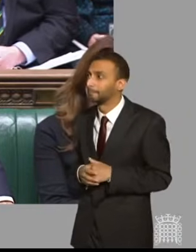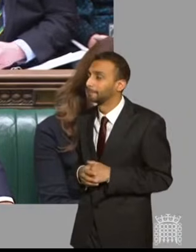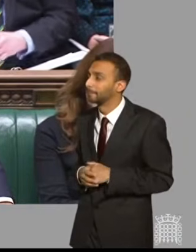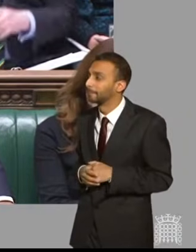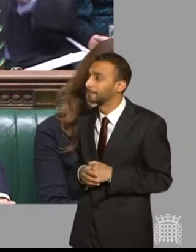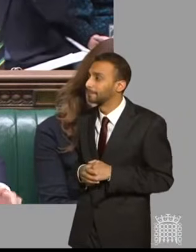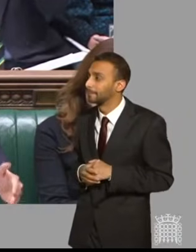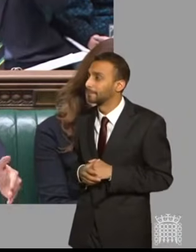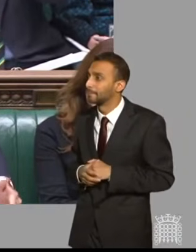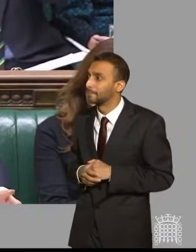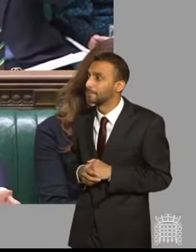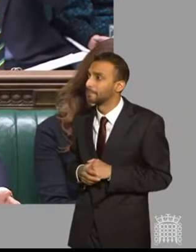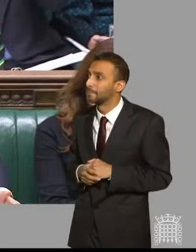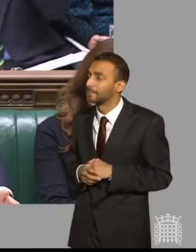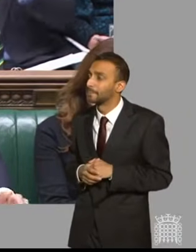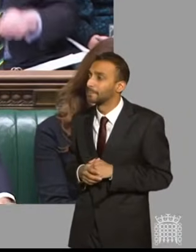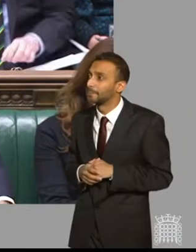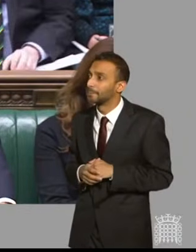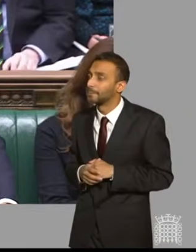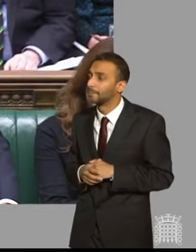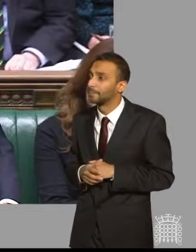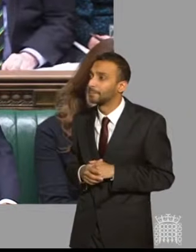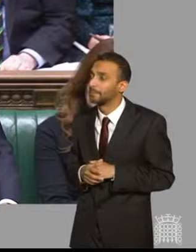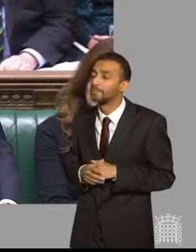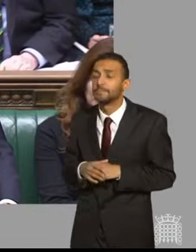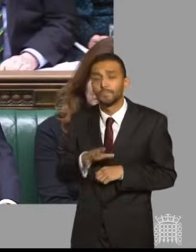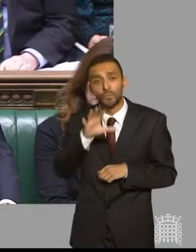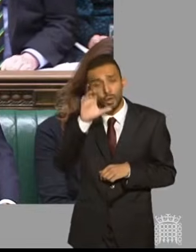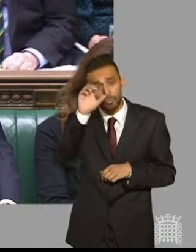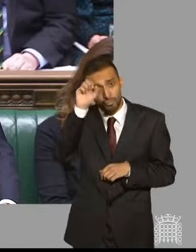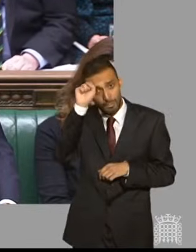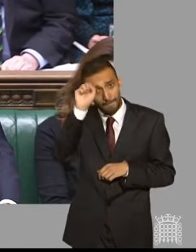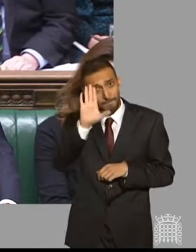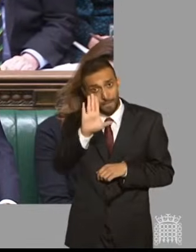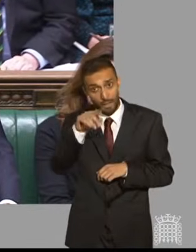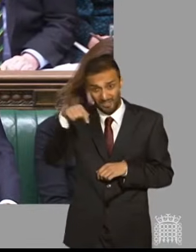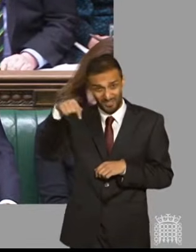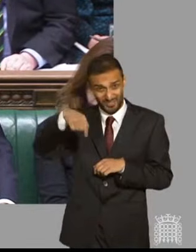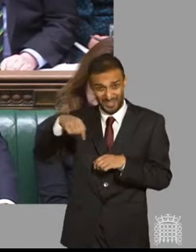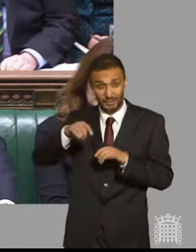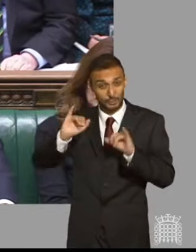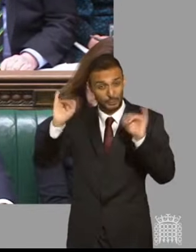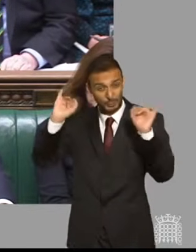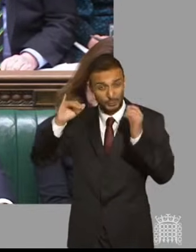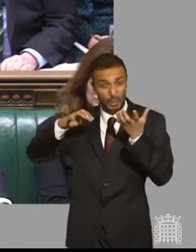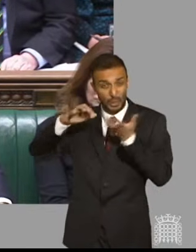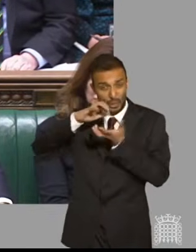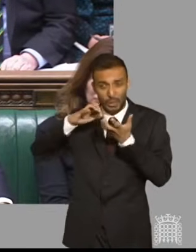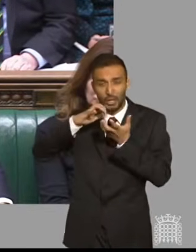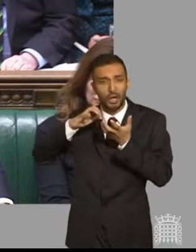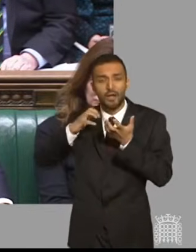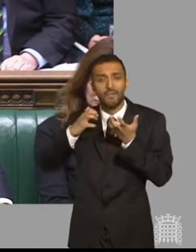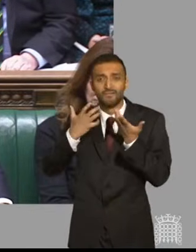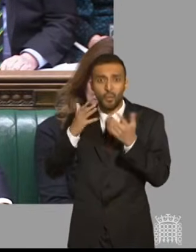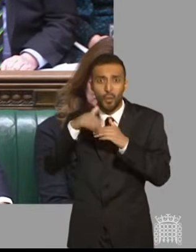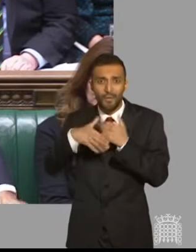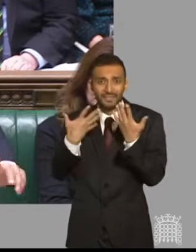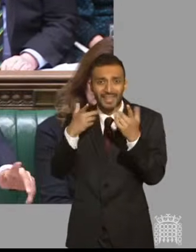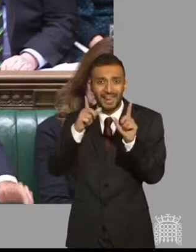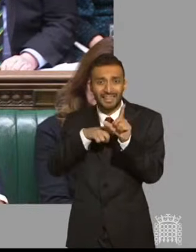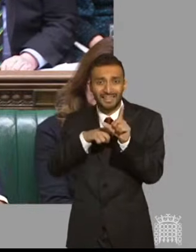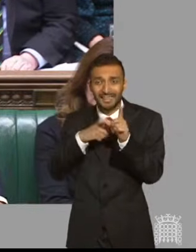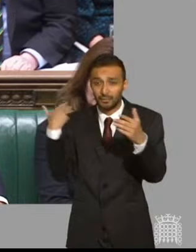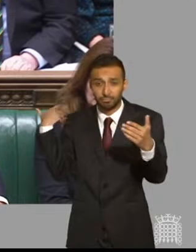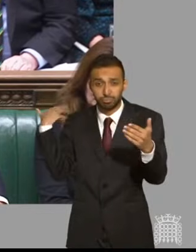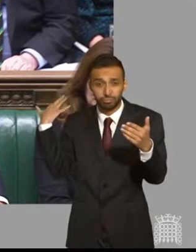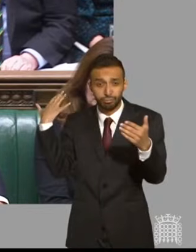has unfolded over decades, Mr. Speaker, and it was actually following a landmark 2019 High Court case